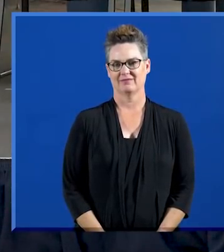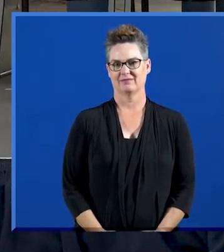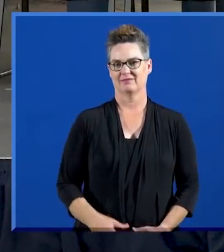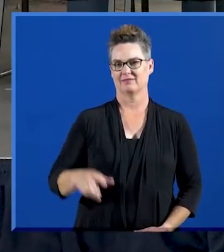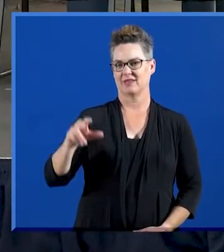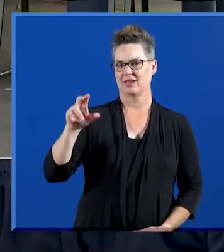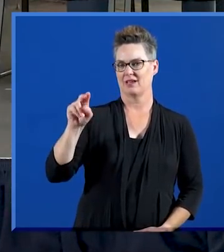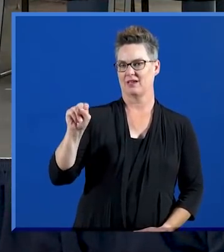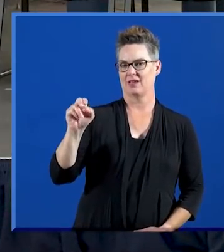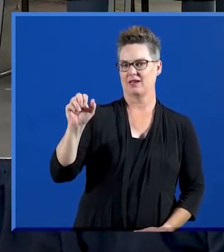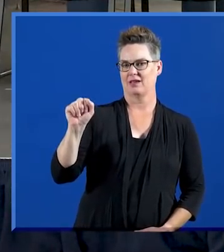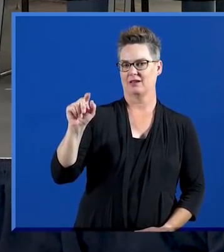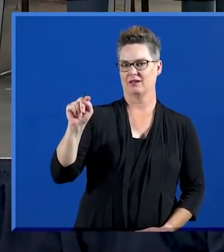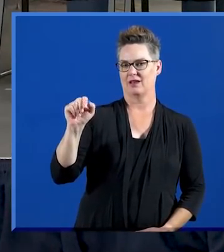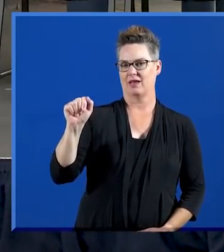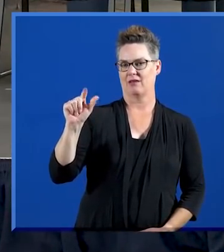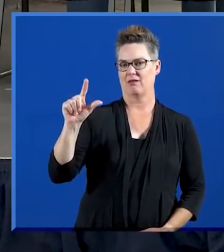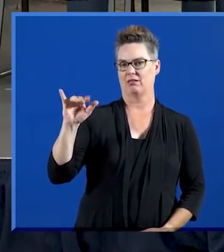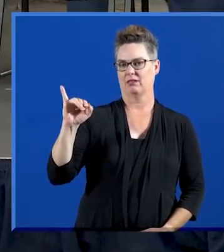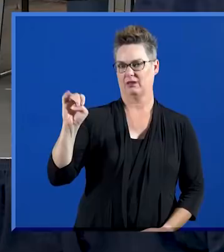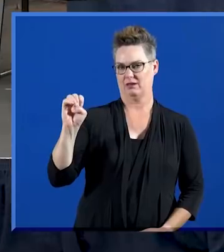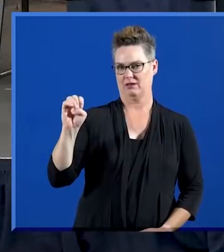Natalie Montgomery.